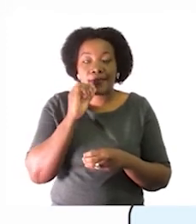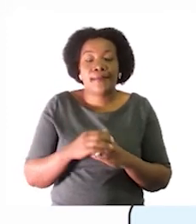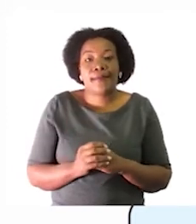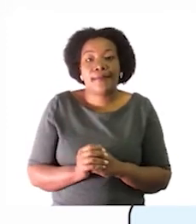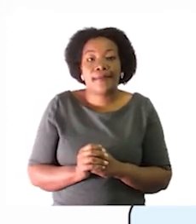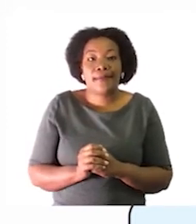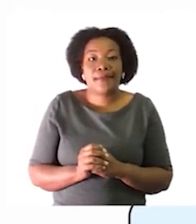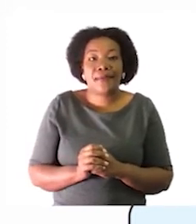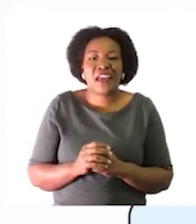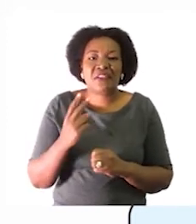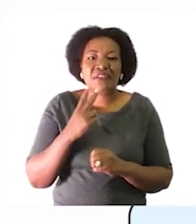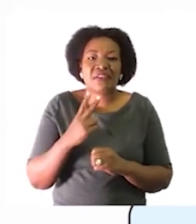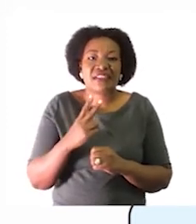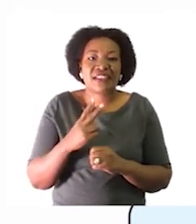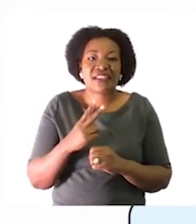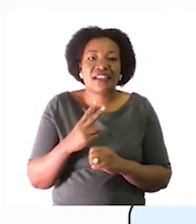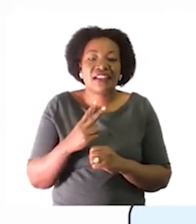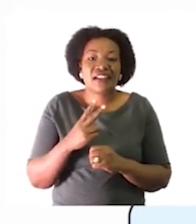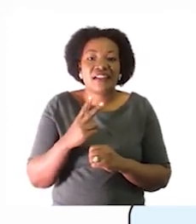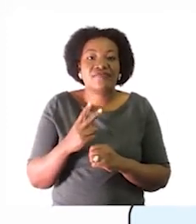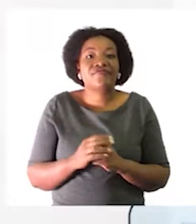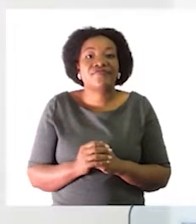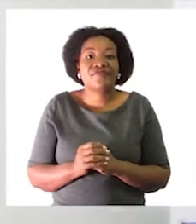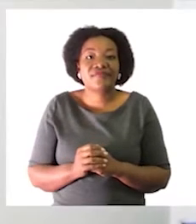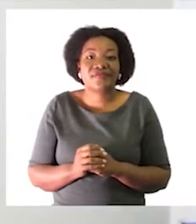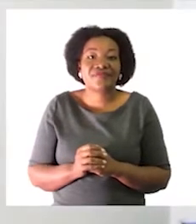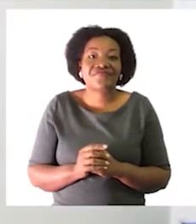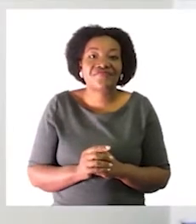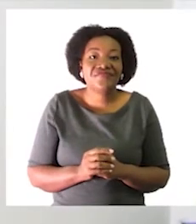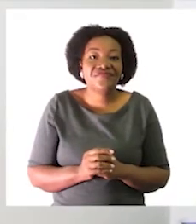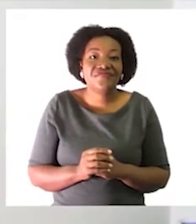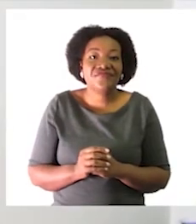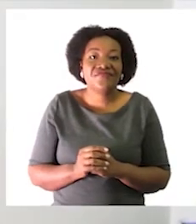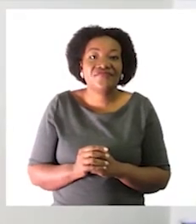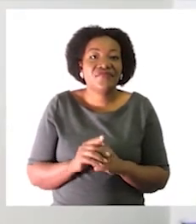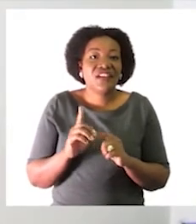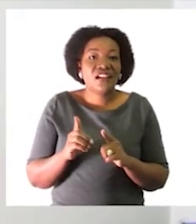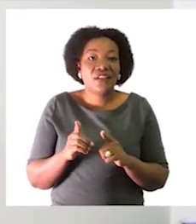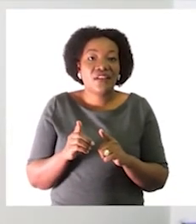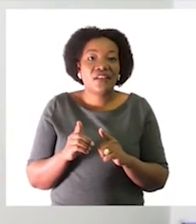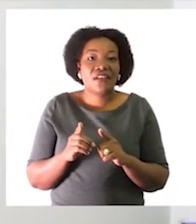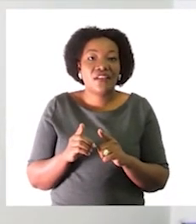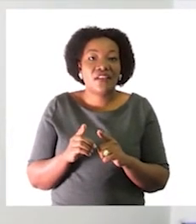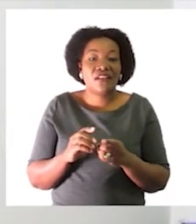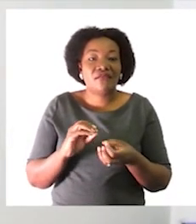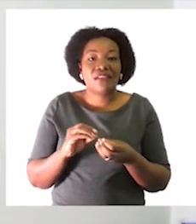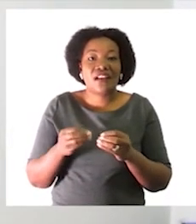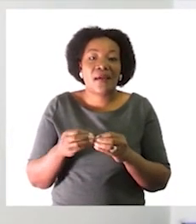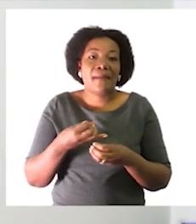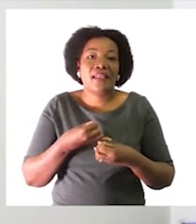to look on the chalkboard, pardon me. Here on the chalkboard, we are having our number